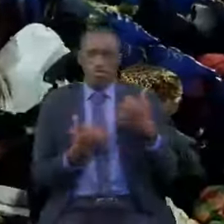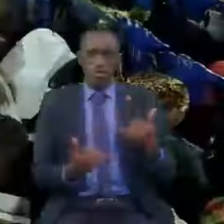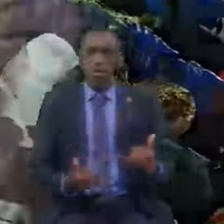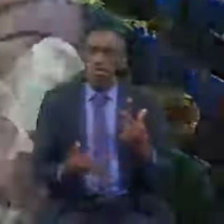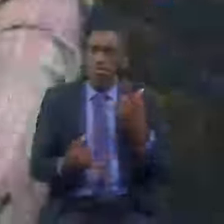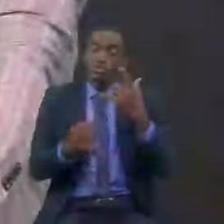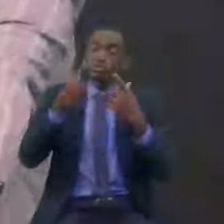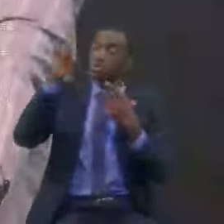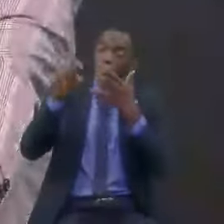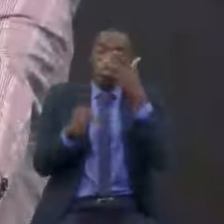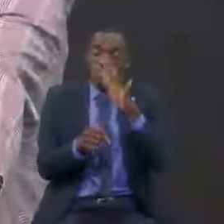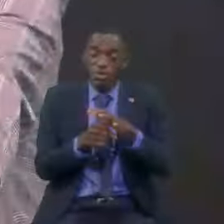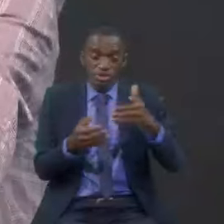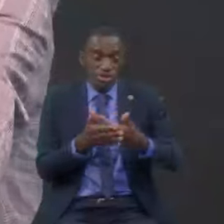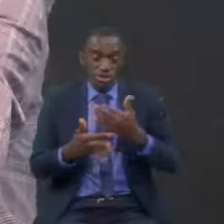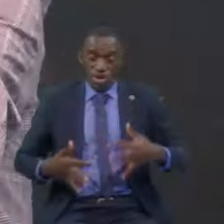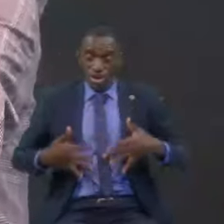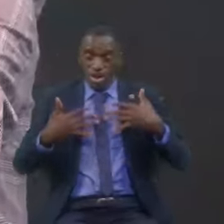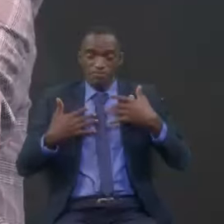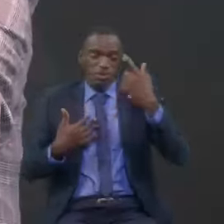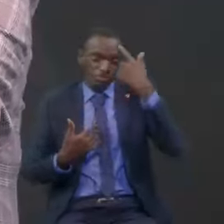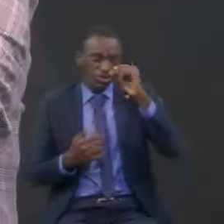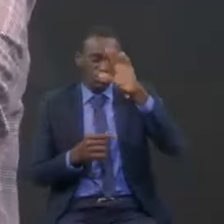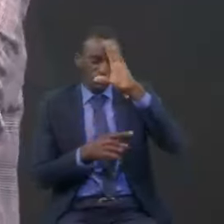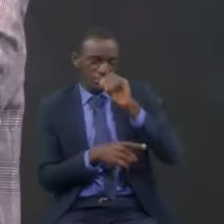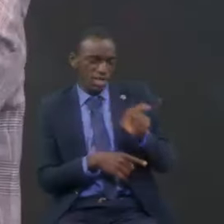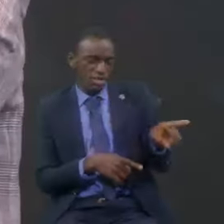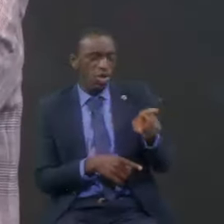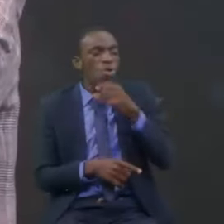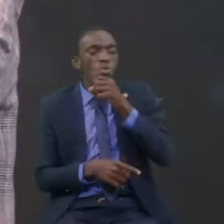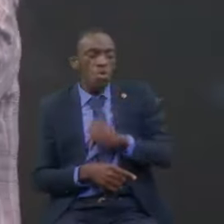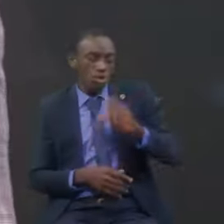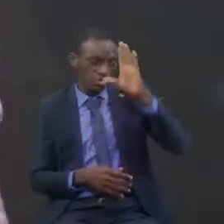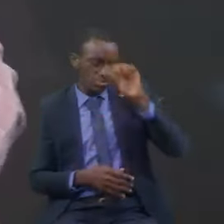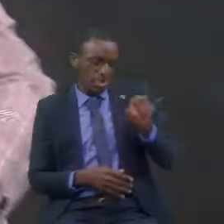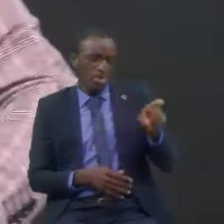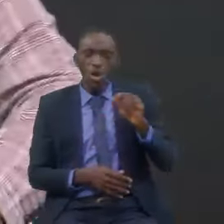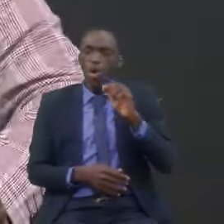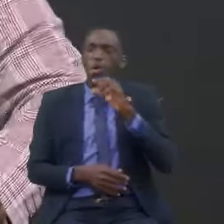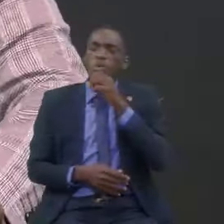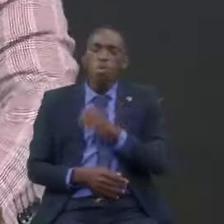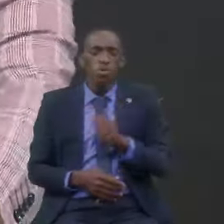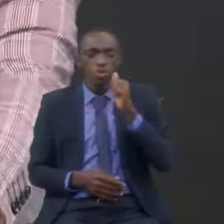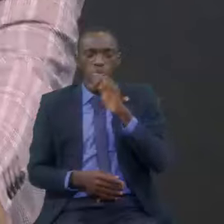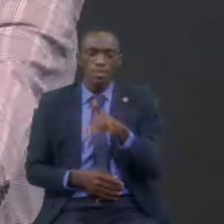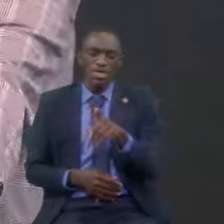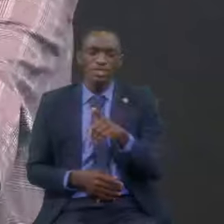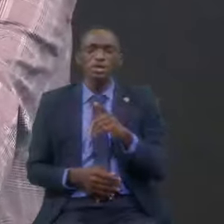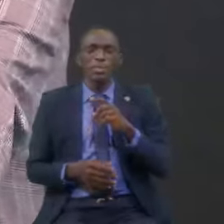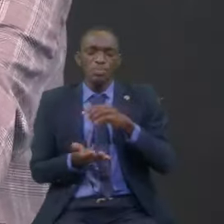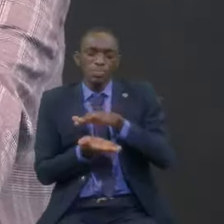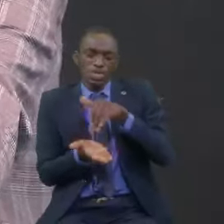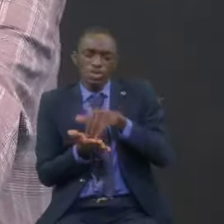life. For the man, old woman, middle-aged man,